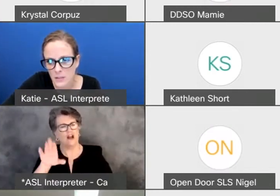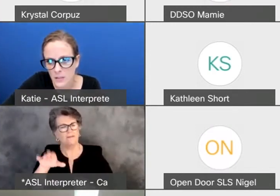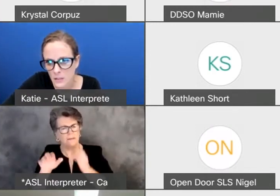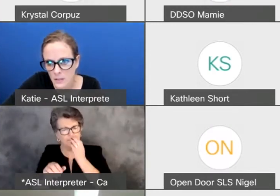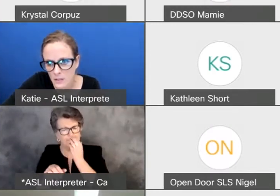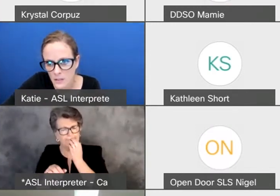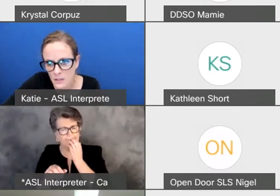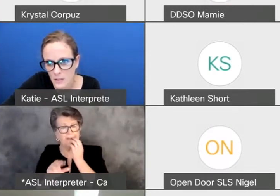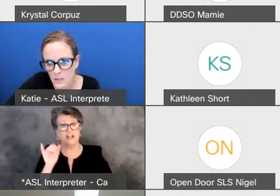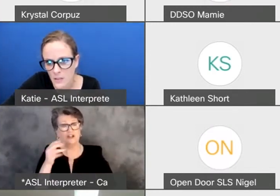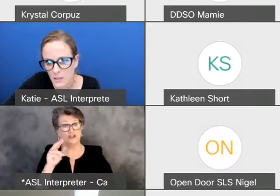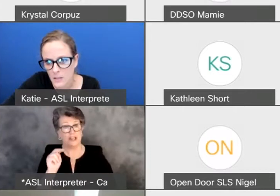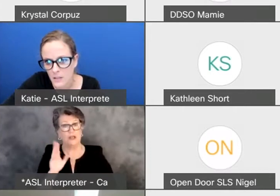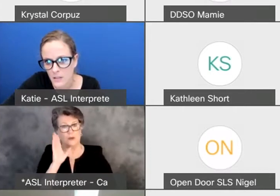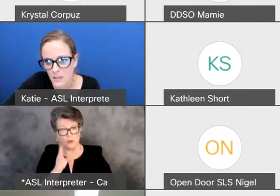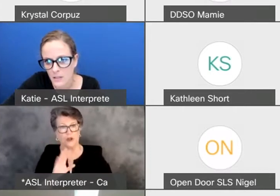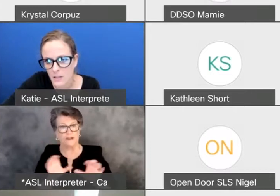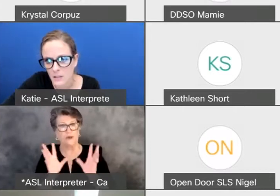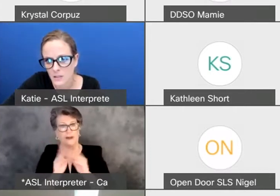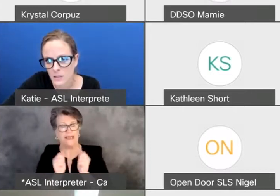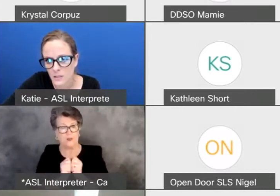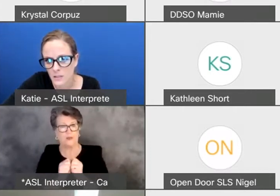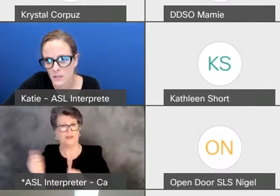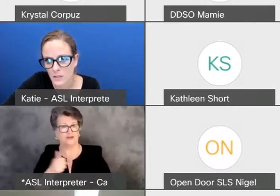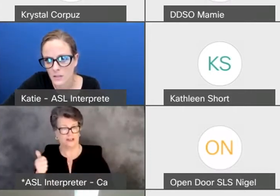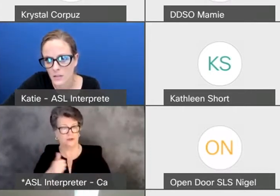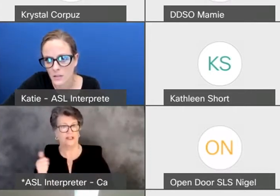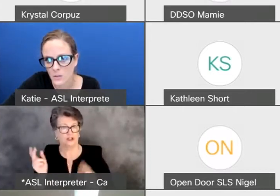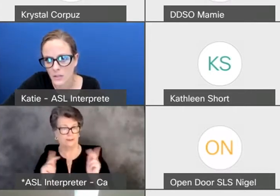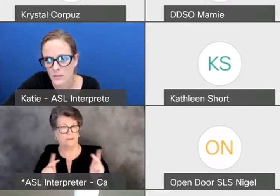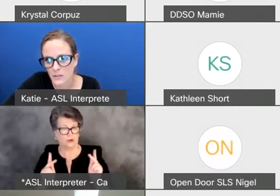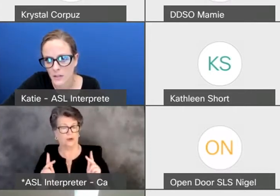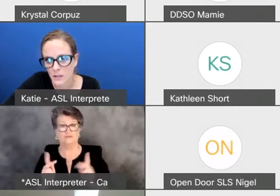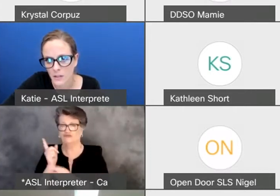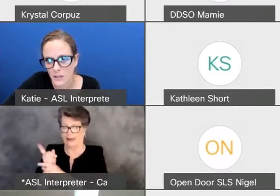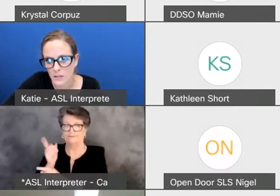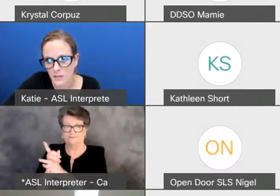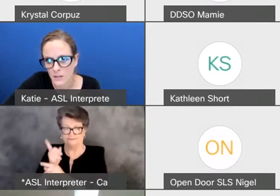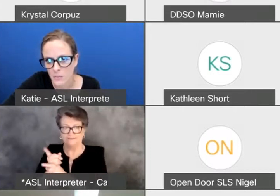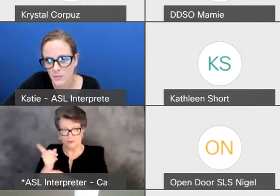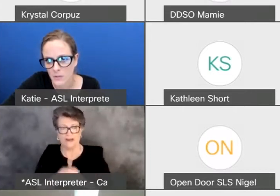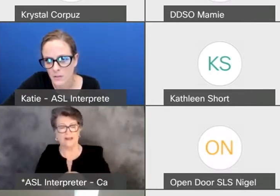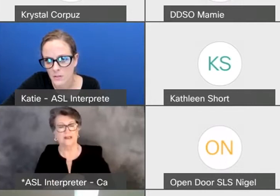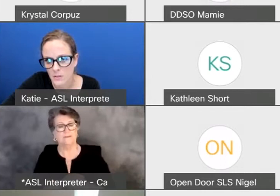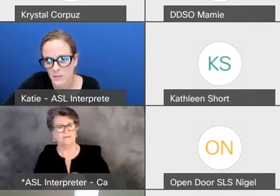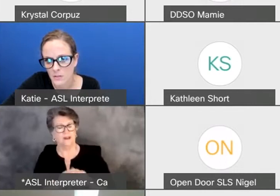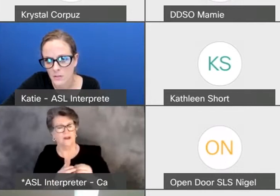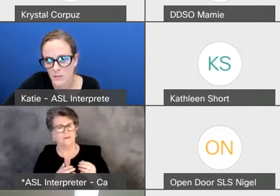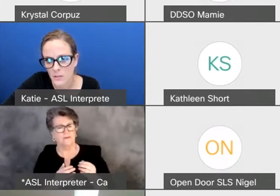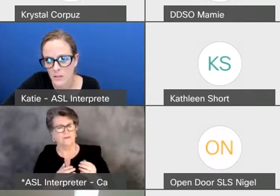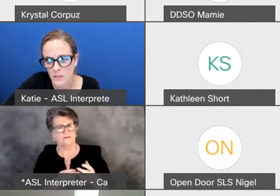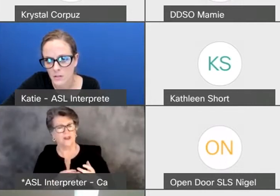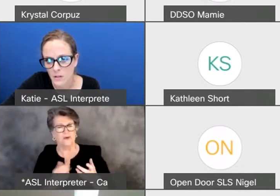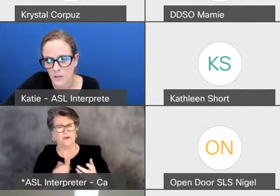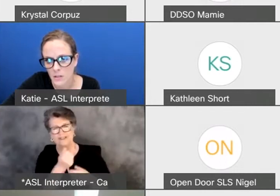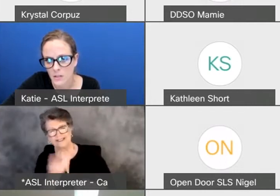and Gina, we are going to be doing a meeting with our transportation providers, you know, upcoming as well. Right. Because we do want to, there was a